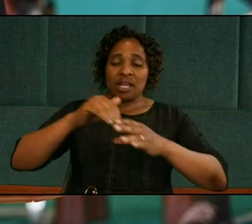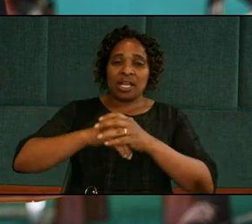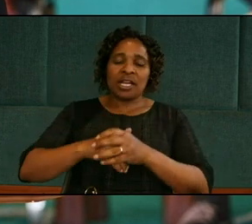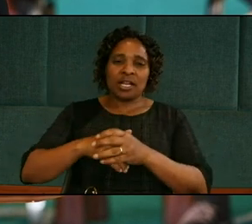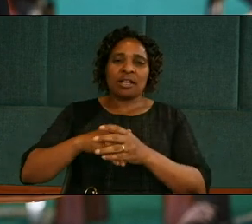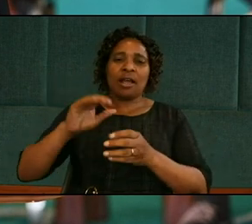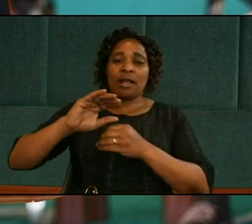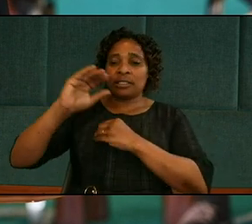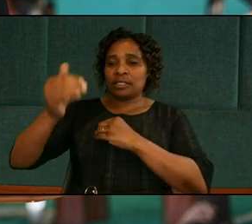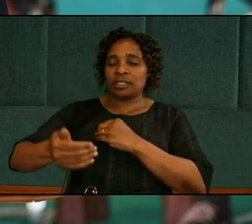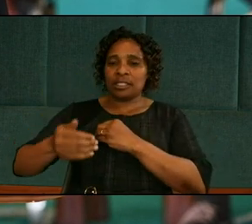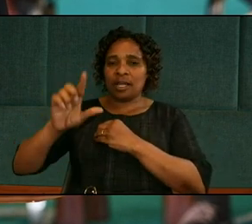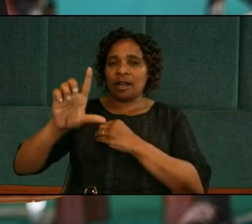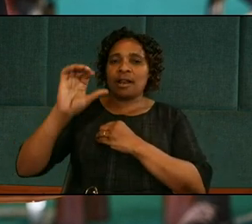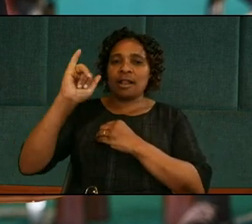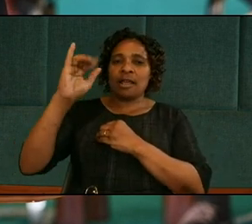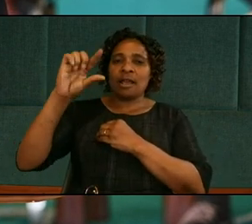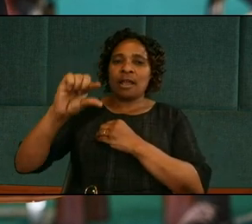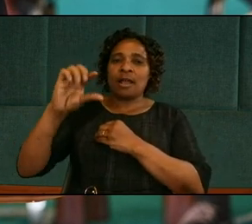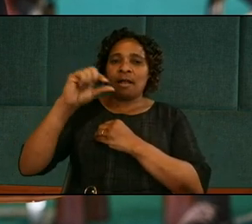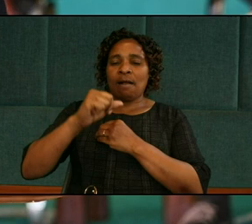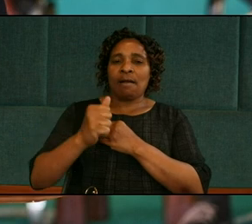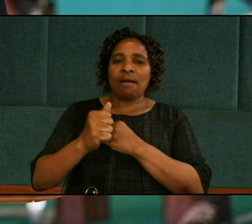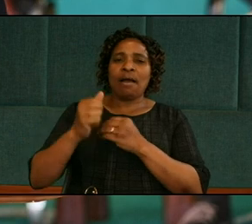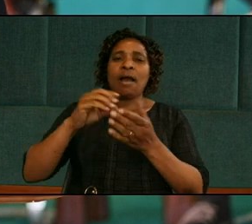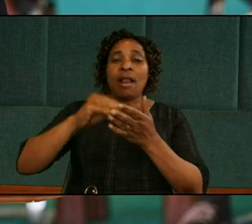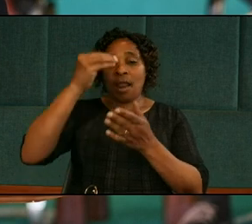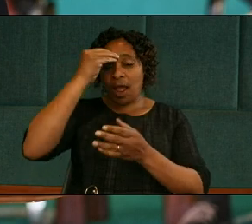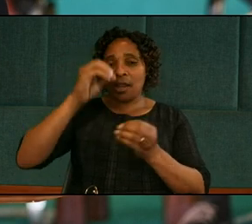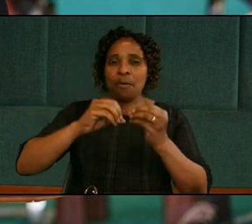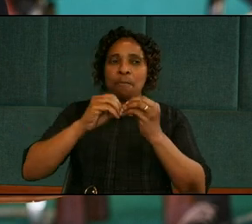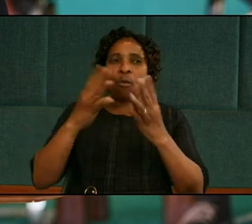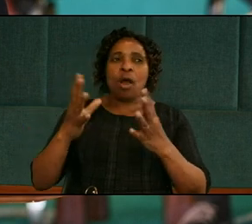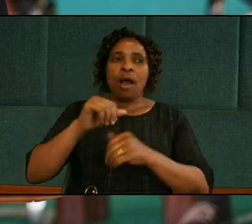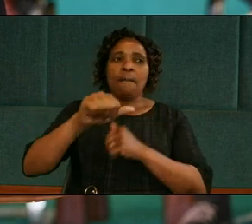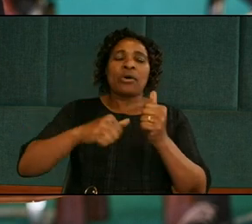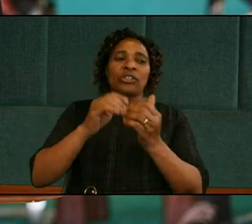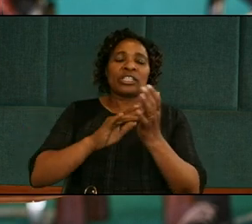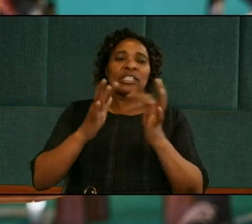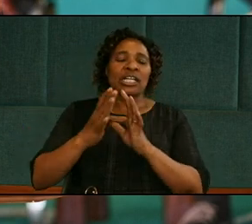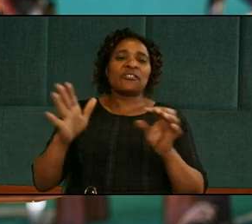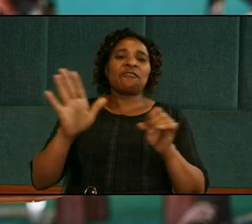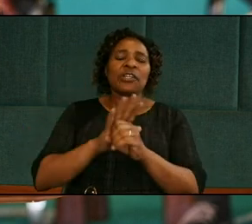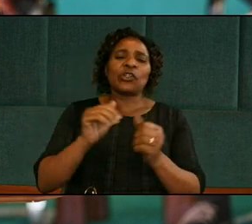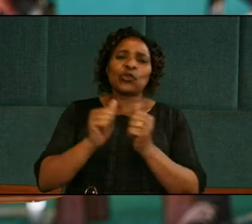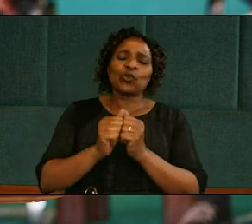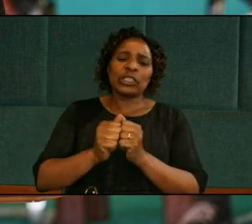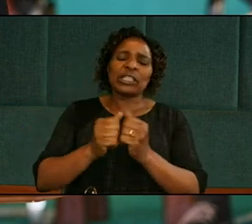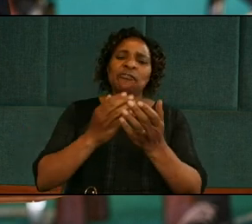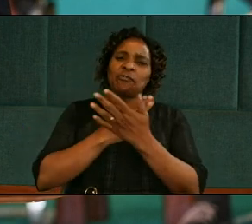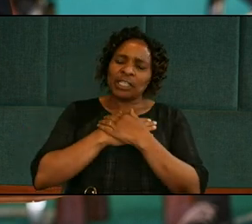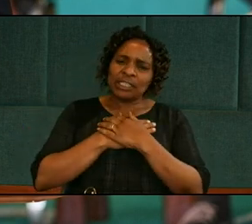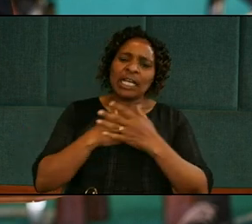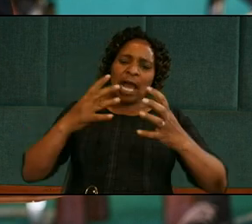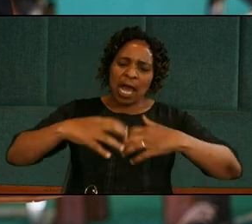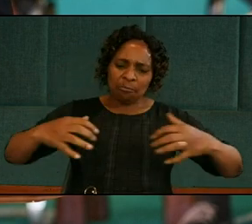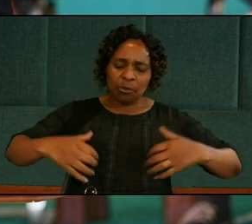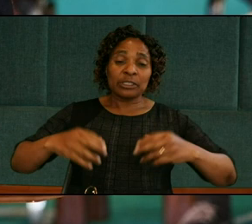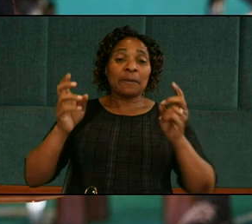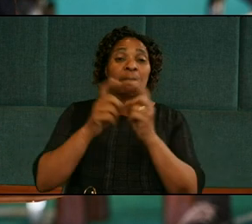Riga, where children can learn more about Jesus and his heaven, filled with friends and animals, and no pain or